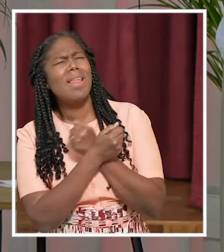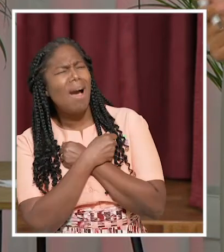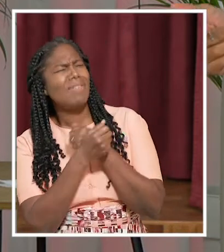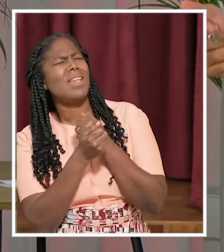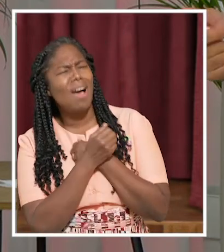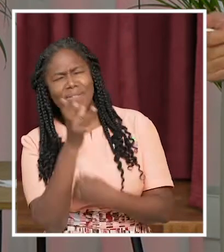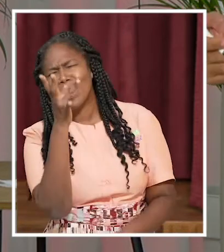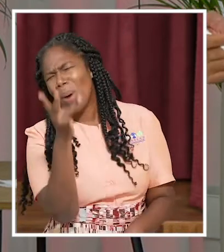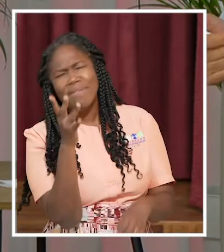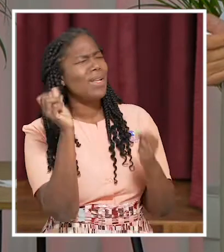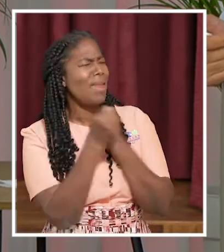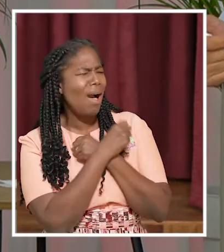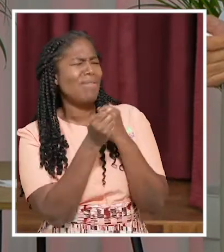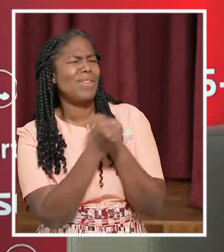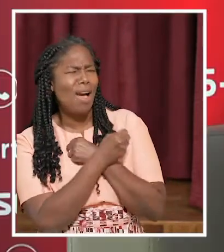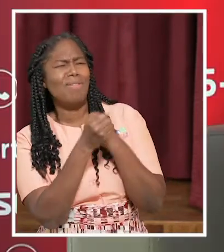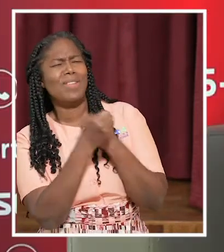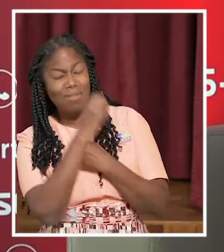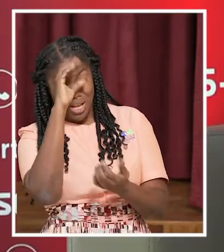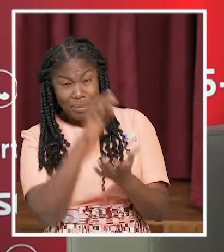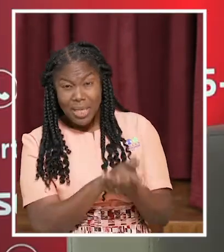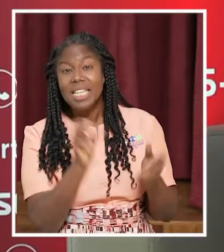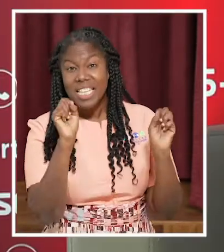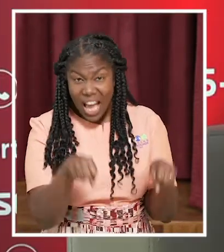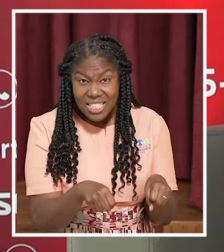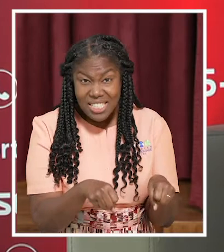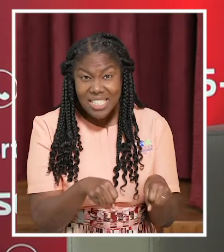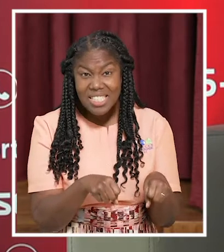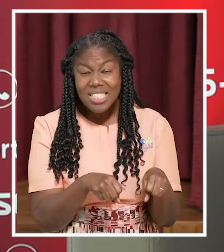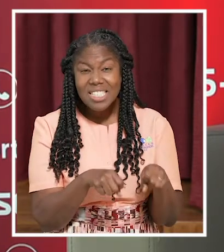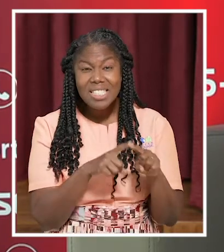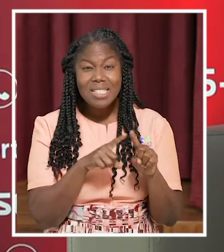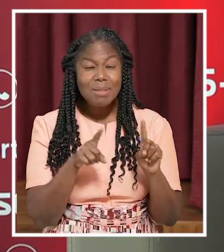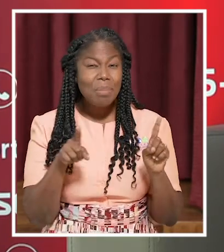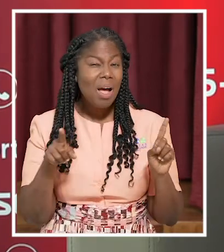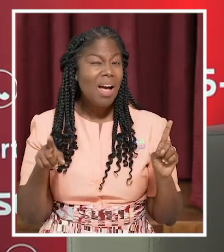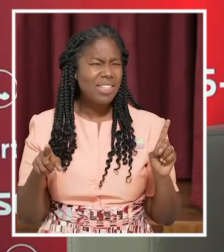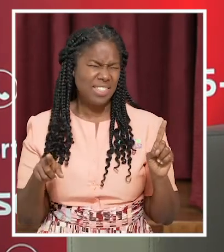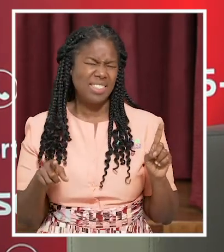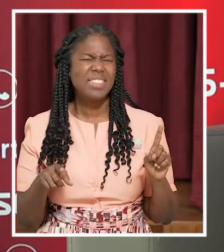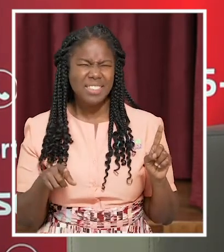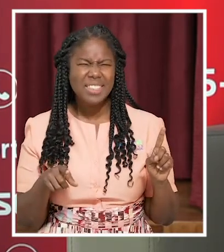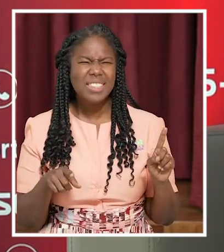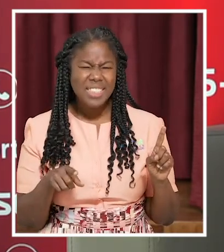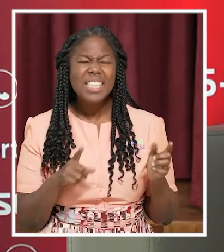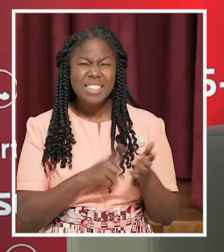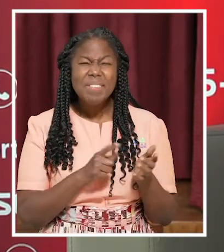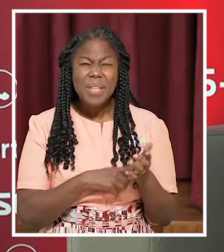husband, sometimes it can become a lot. It is. And in addition to that, there is a great issue of intimate